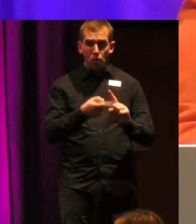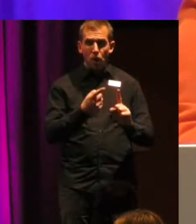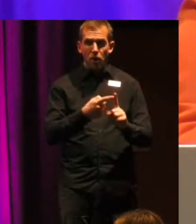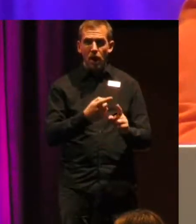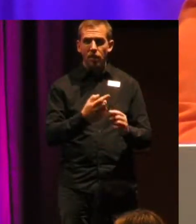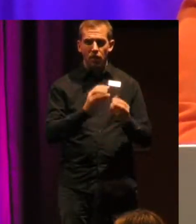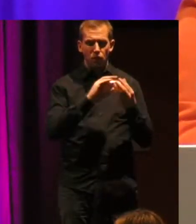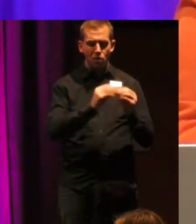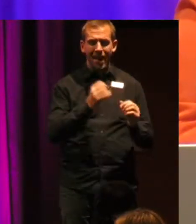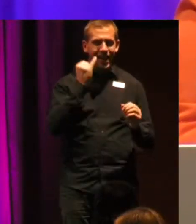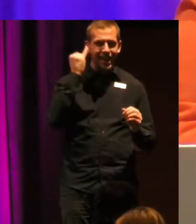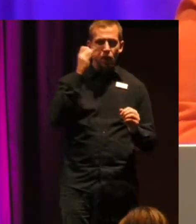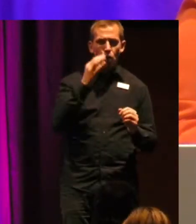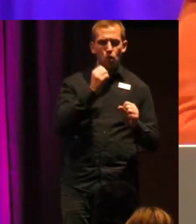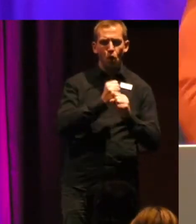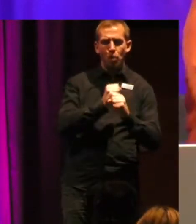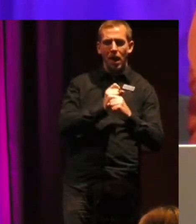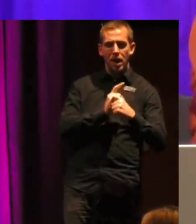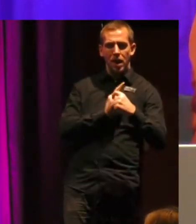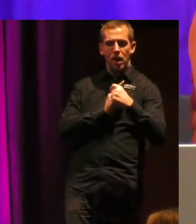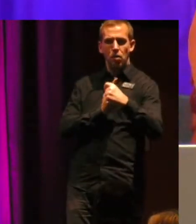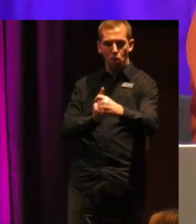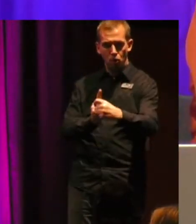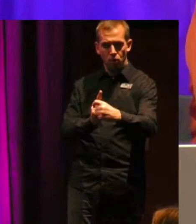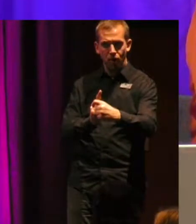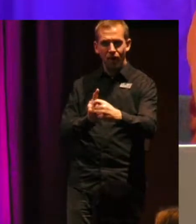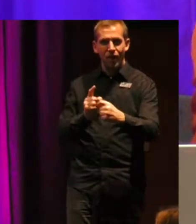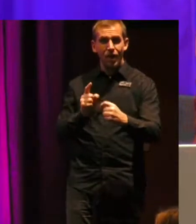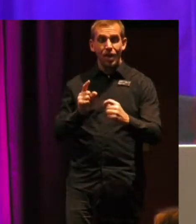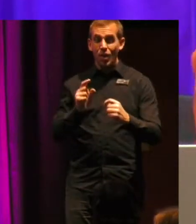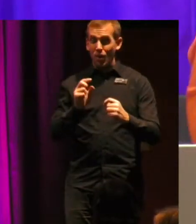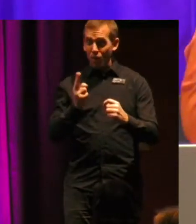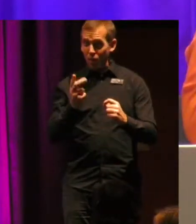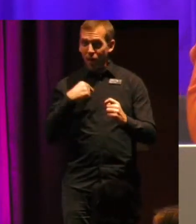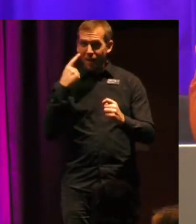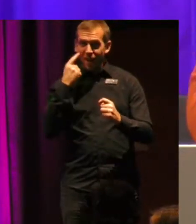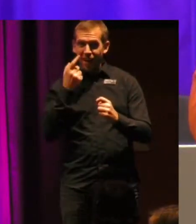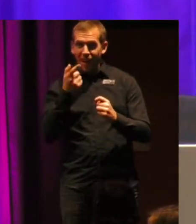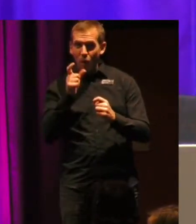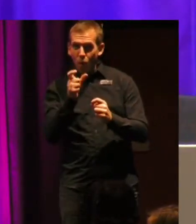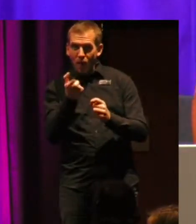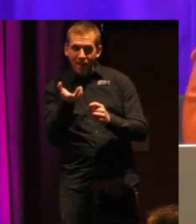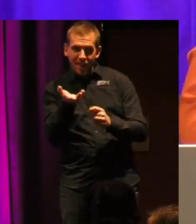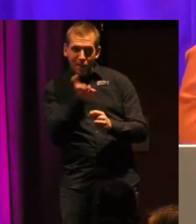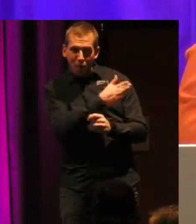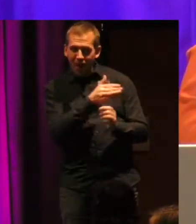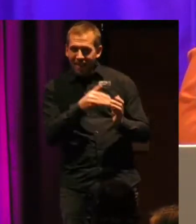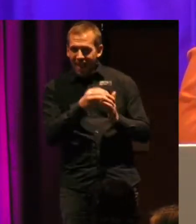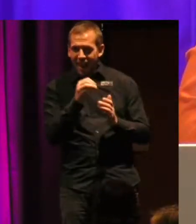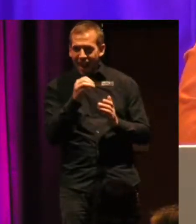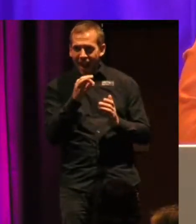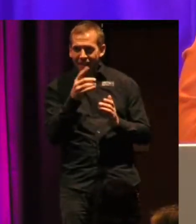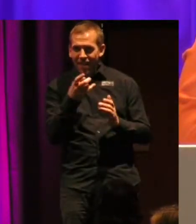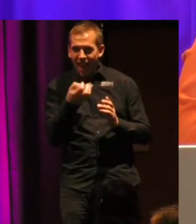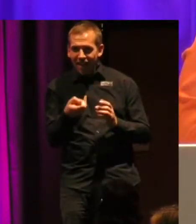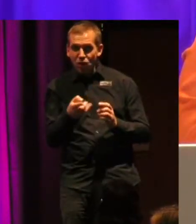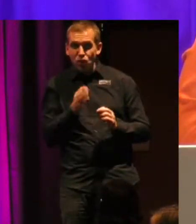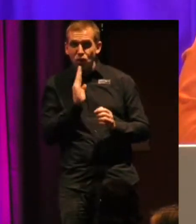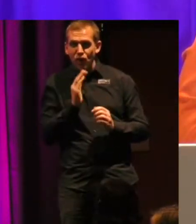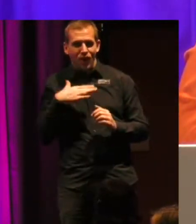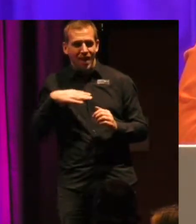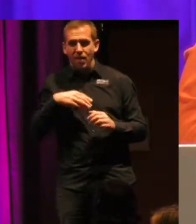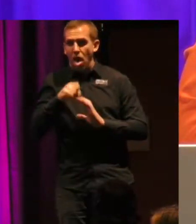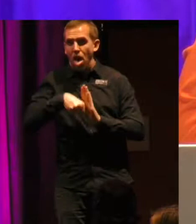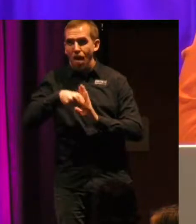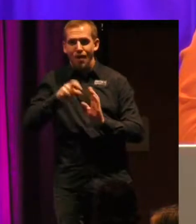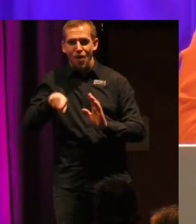address that, but I want to actually turn things back to Alpheus, you know, quickly, just so I'm not speaking too long and at this